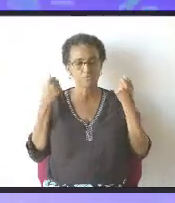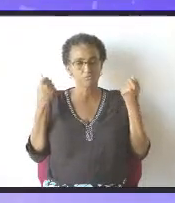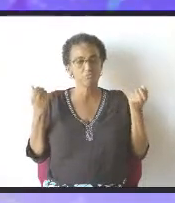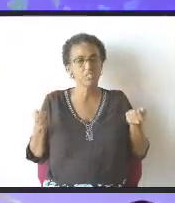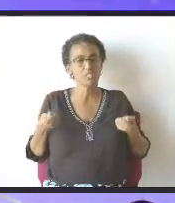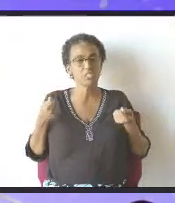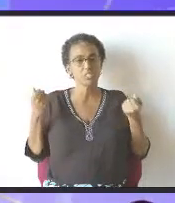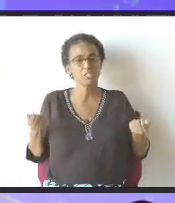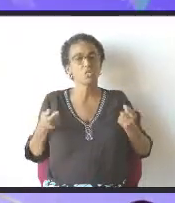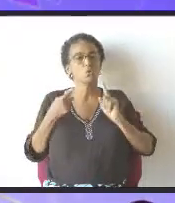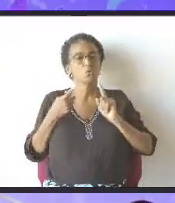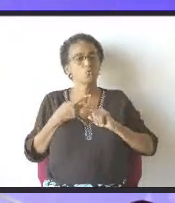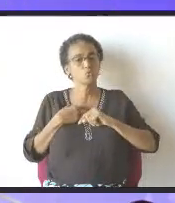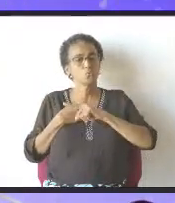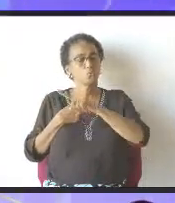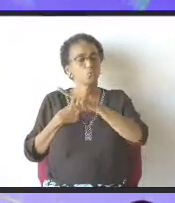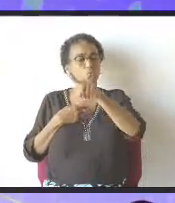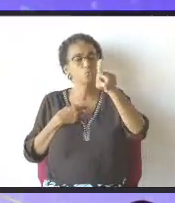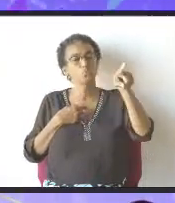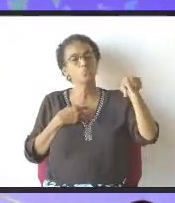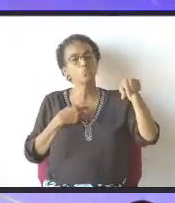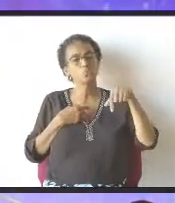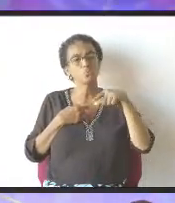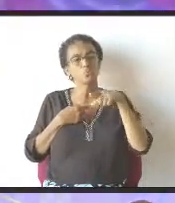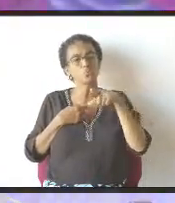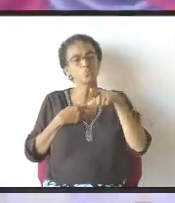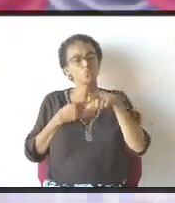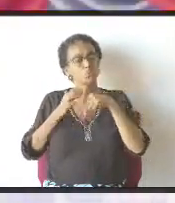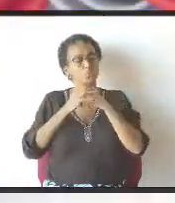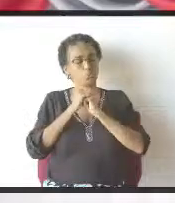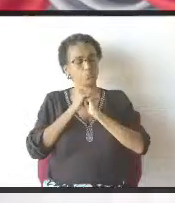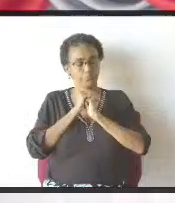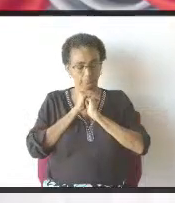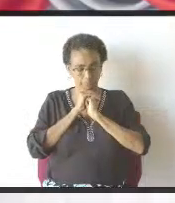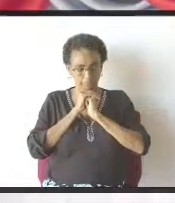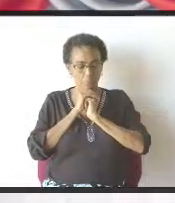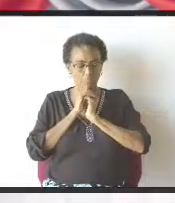anniversary to you.